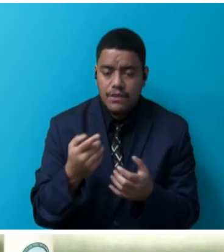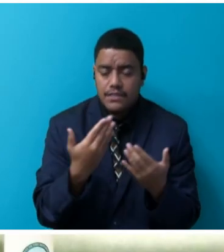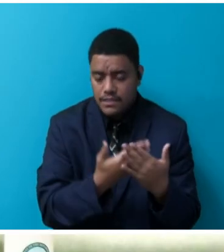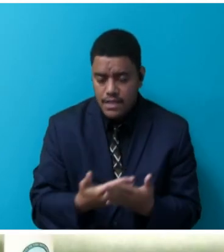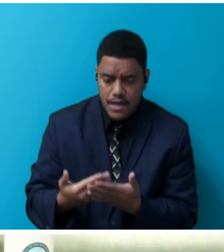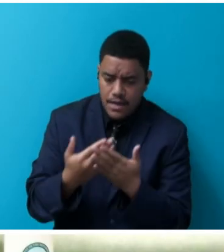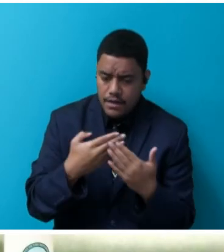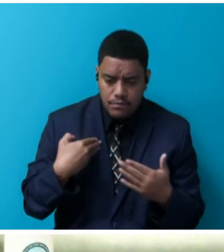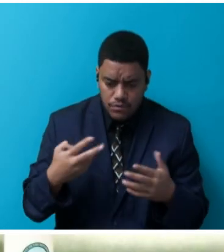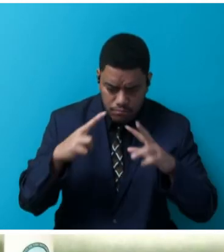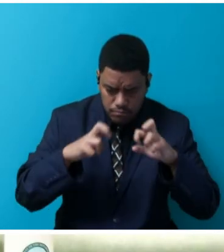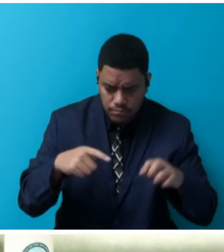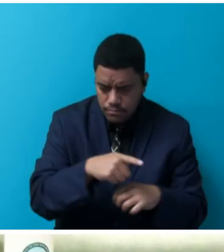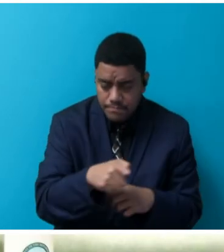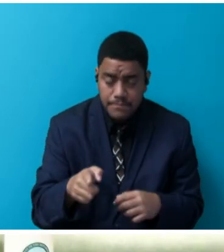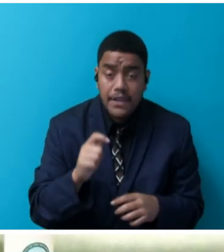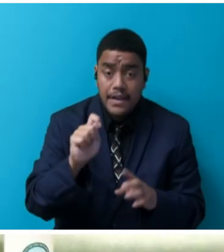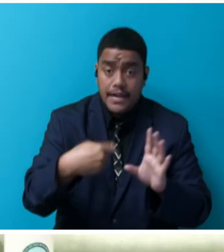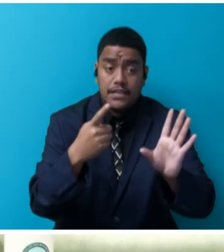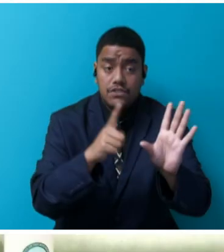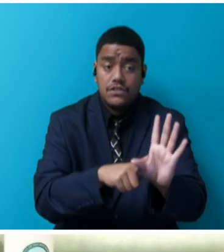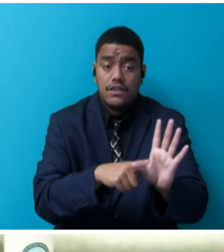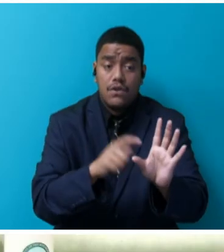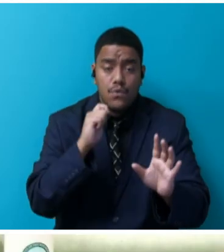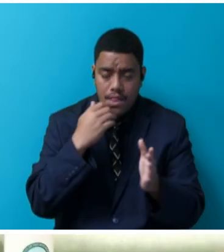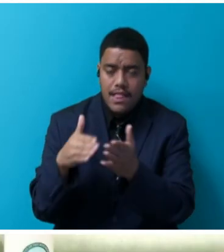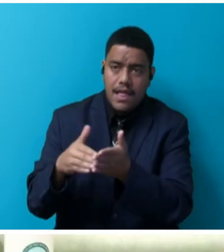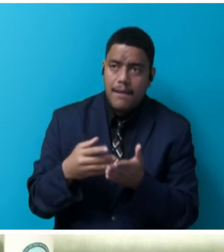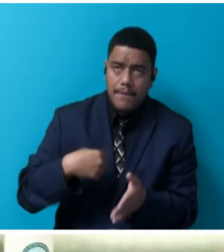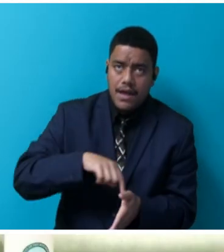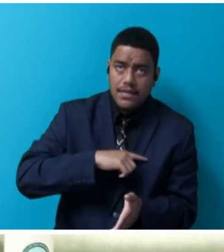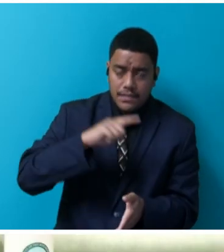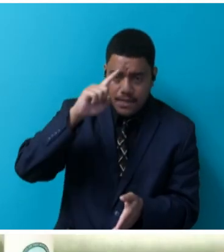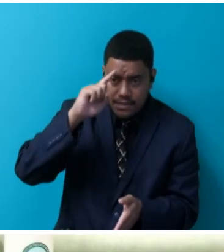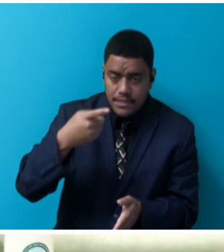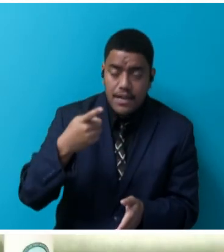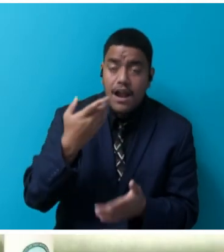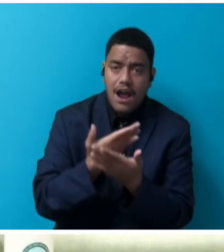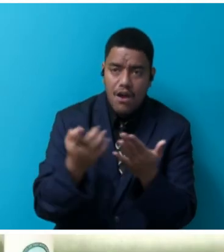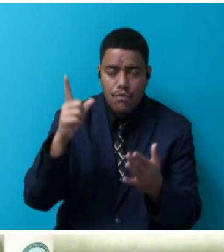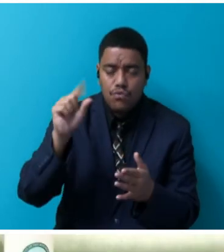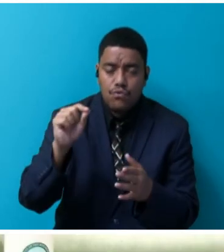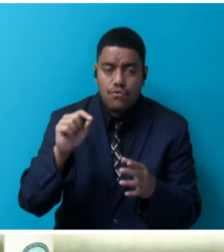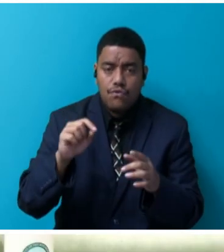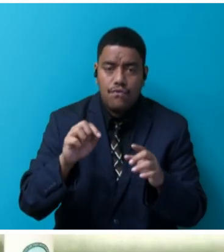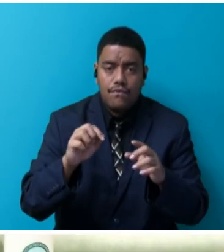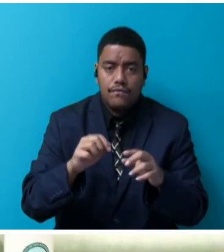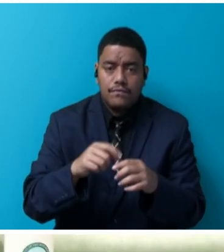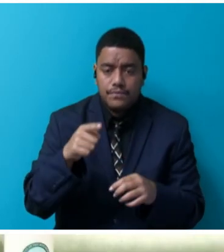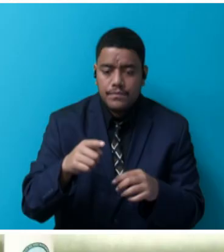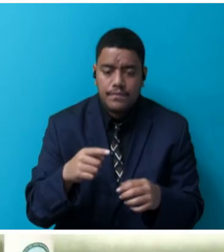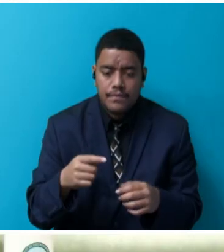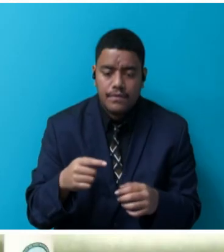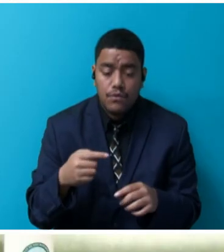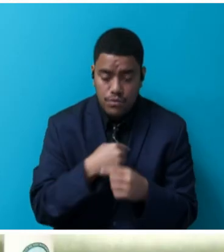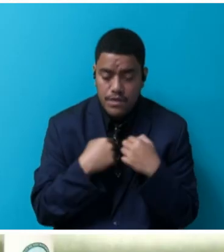Australia, tentatively next year, will help us understand the framework before considering its application in